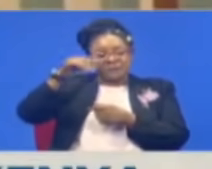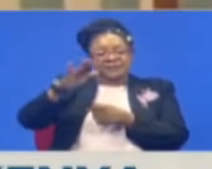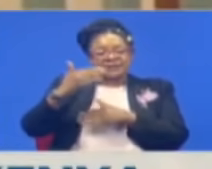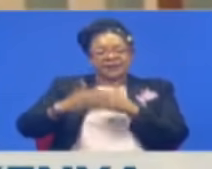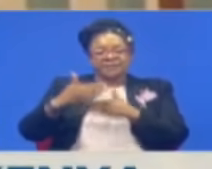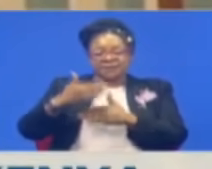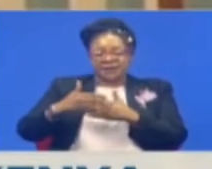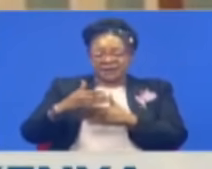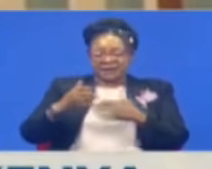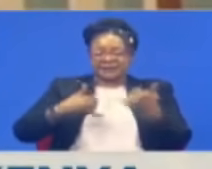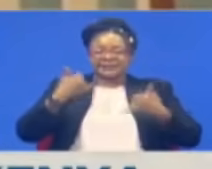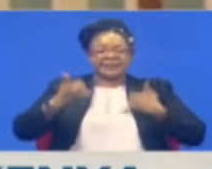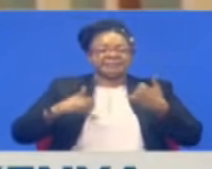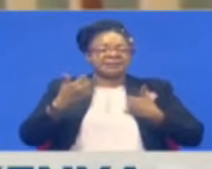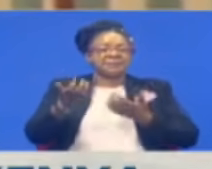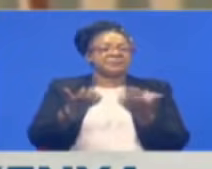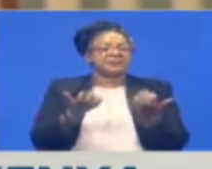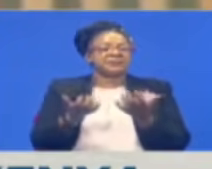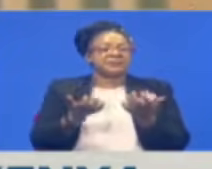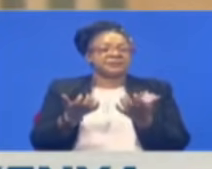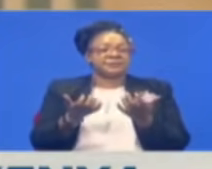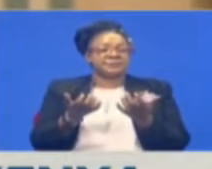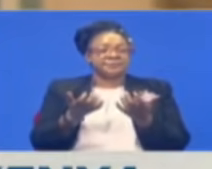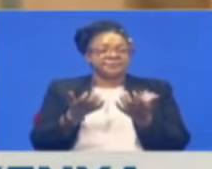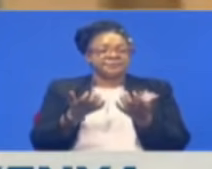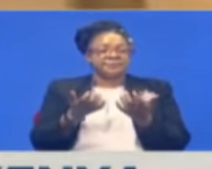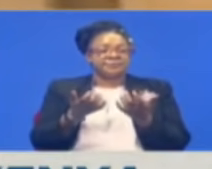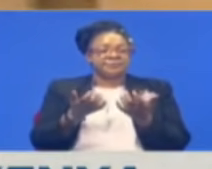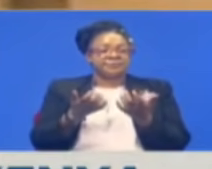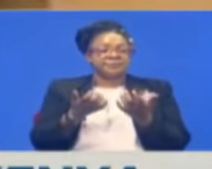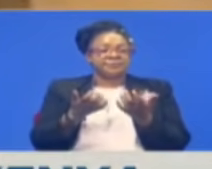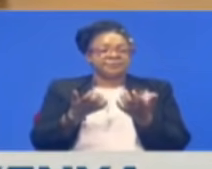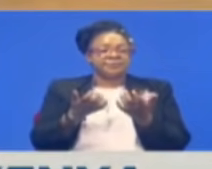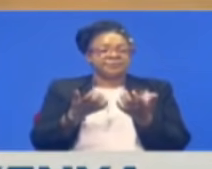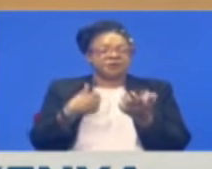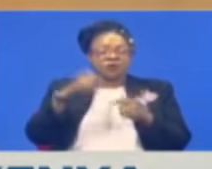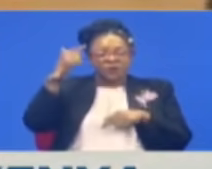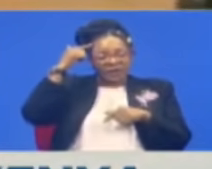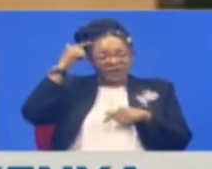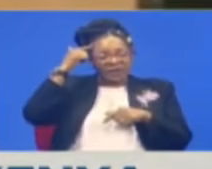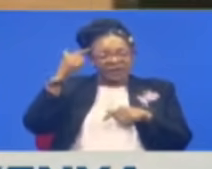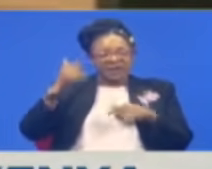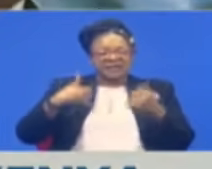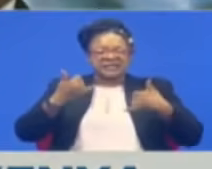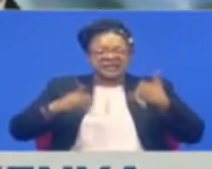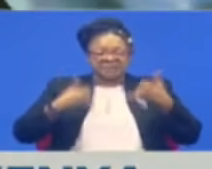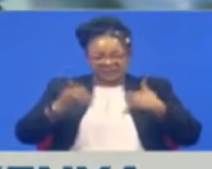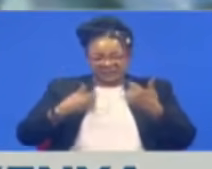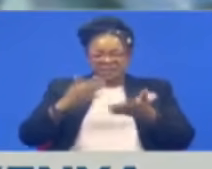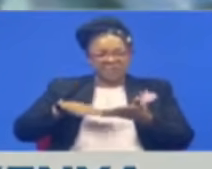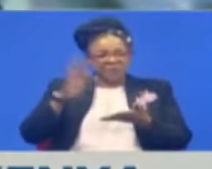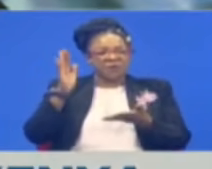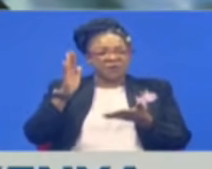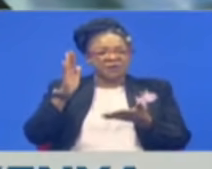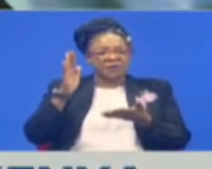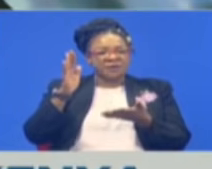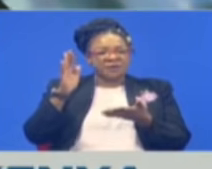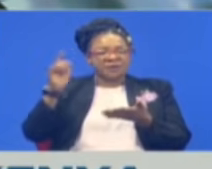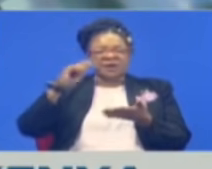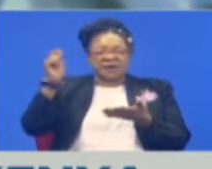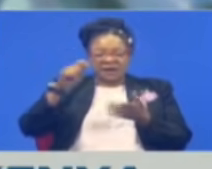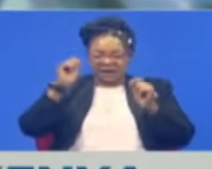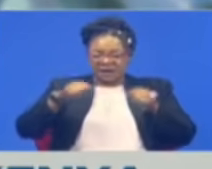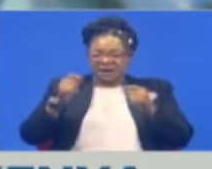entertainment business. Music and the entertainment business in Tanzania is quite vast and big. Lessons that Kenya can draw is